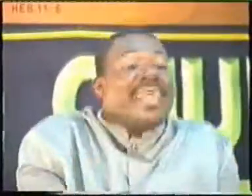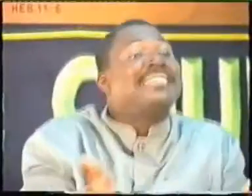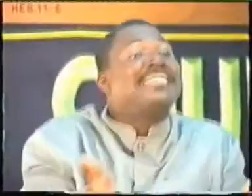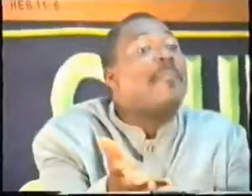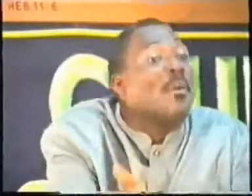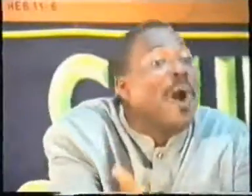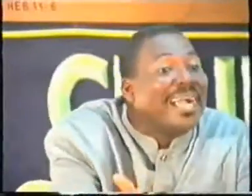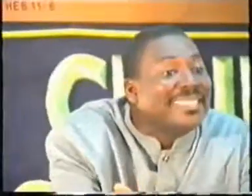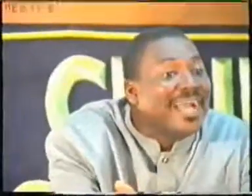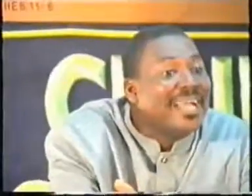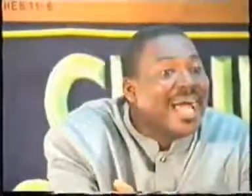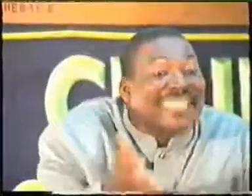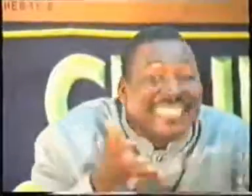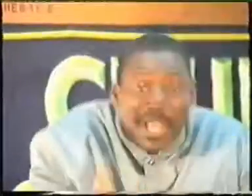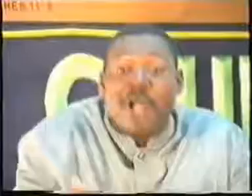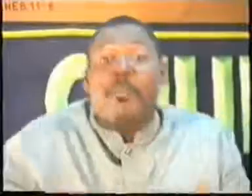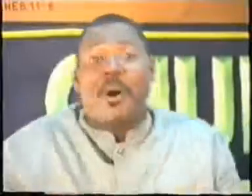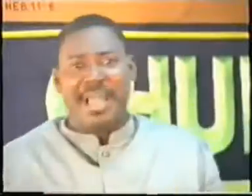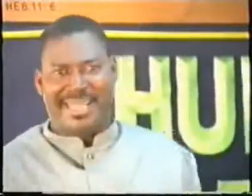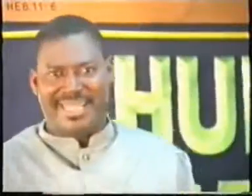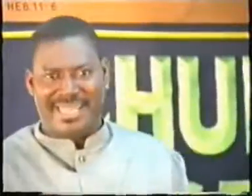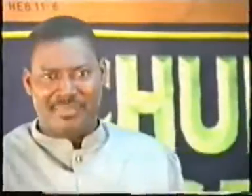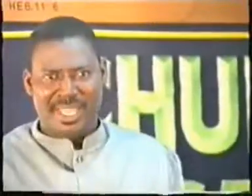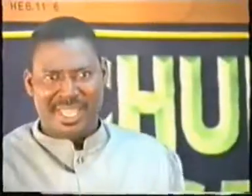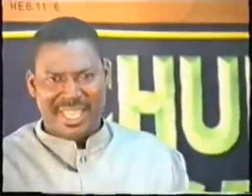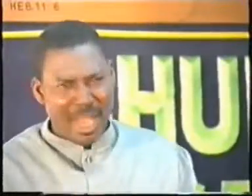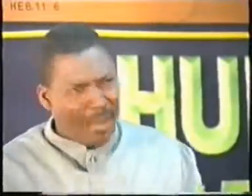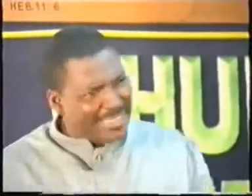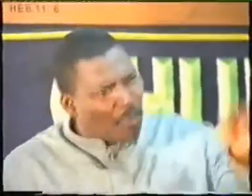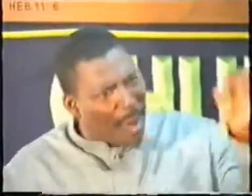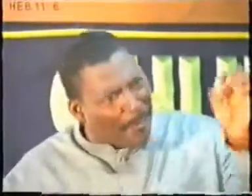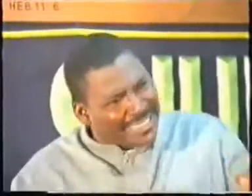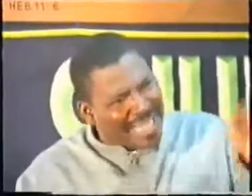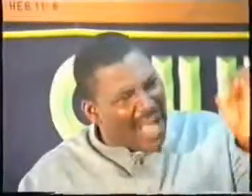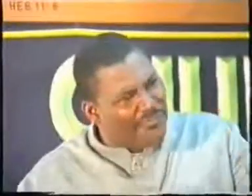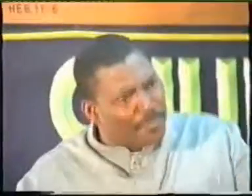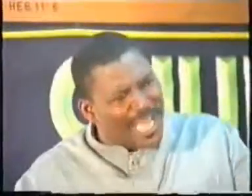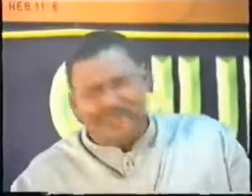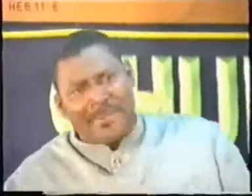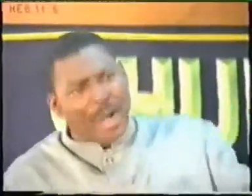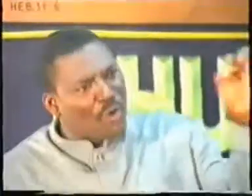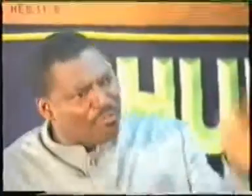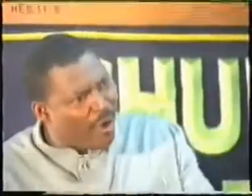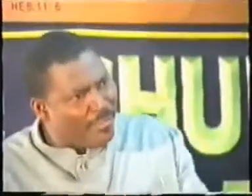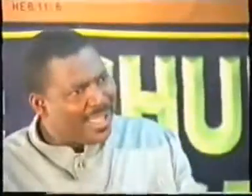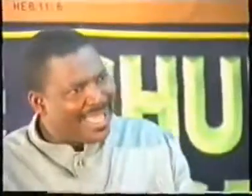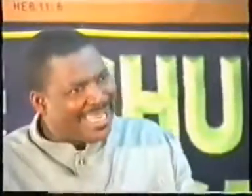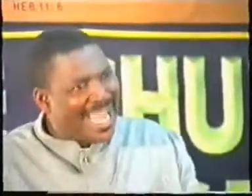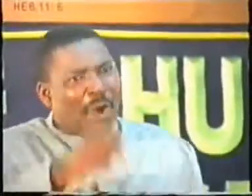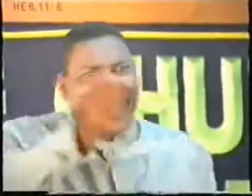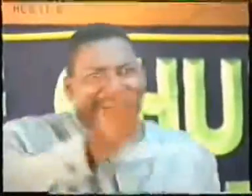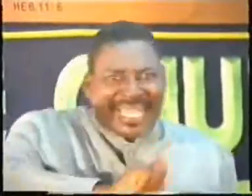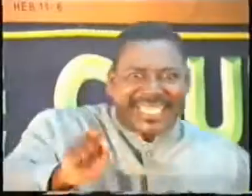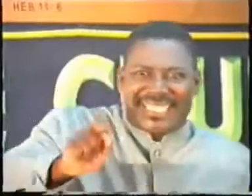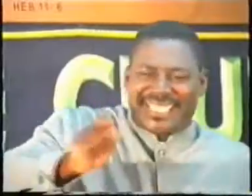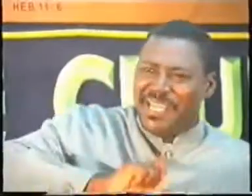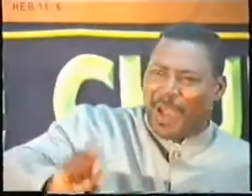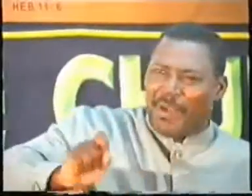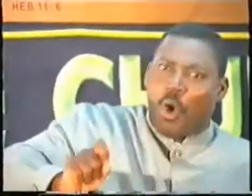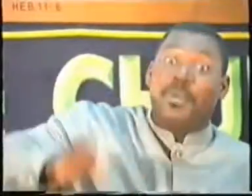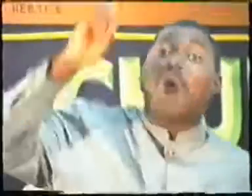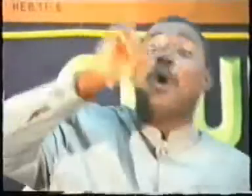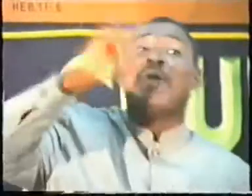so it's normal one cassa. A dear young uncle, dear my lady. You almost see uncle printing envelopes, and for mankro four, the uncle market,